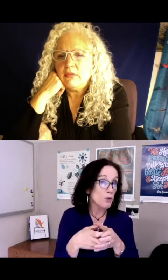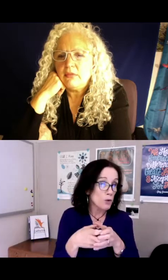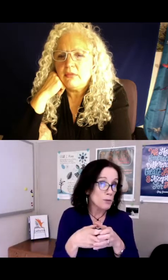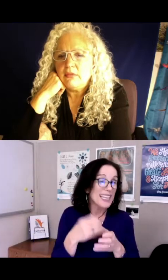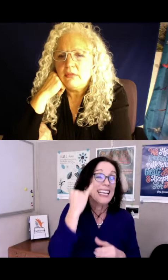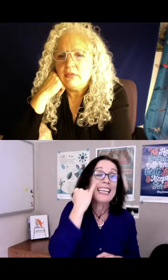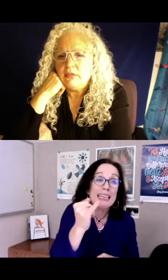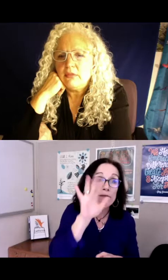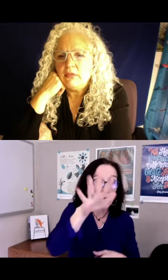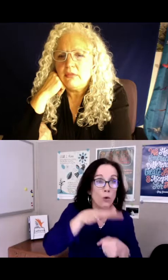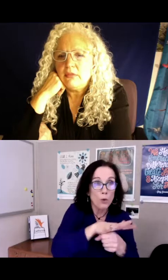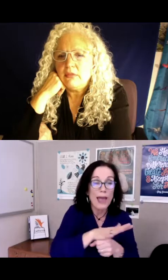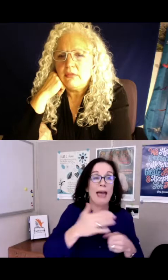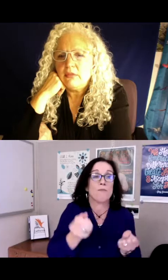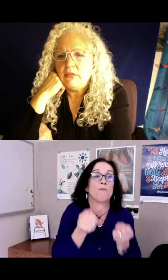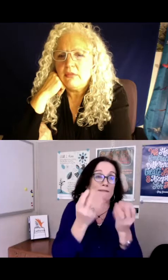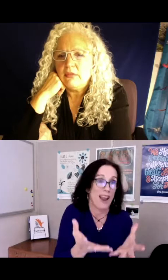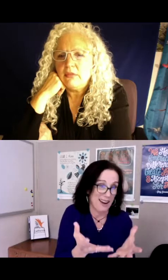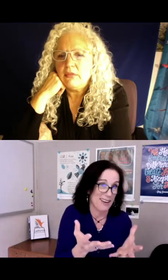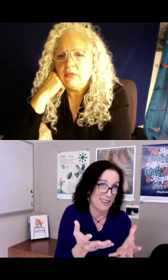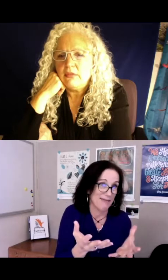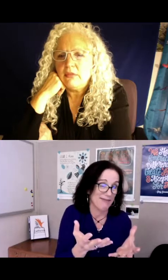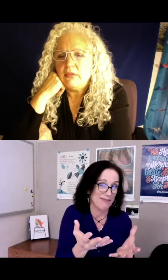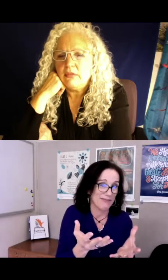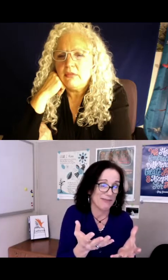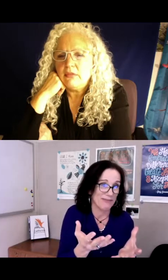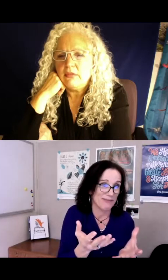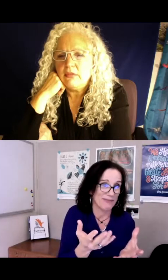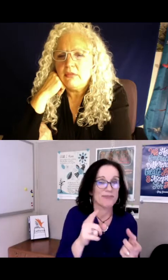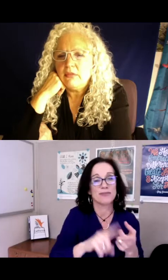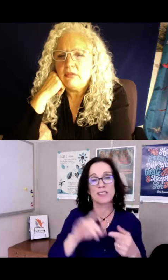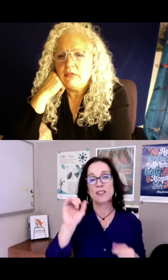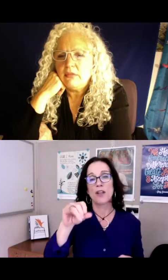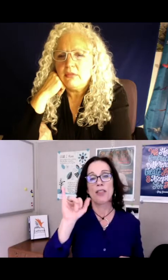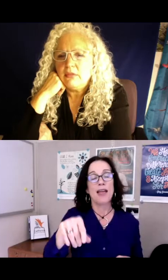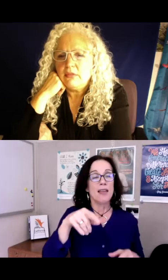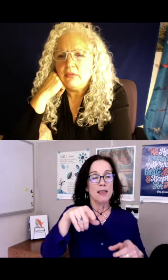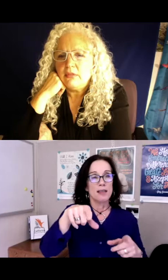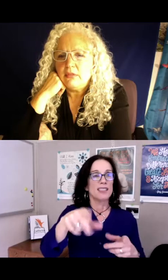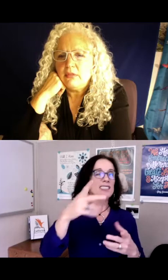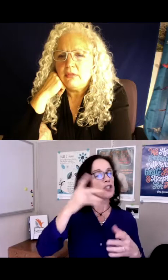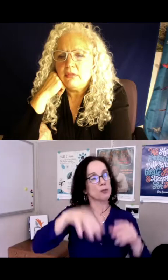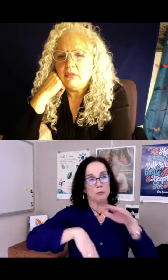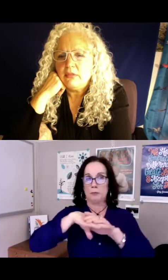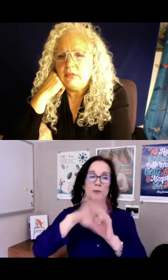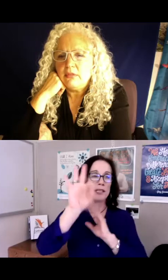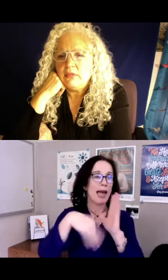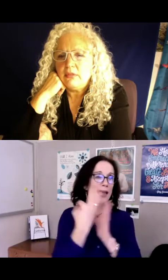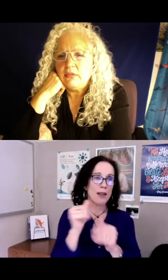they can go to play groups if your area provides for that.